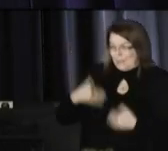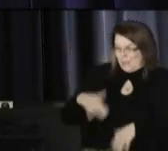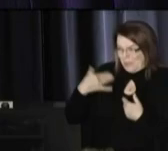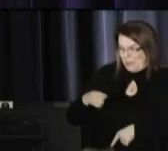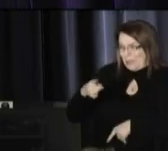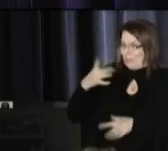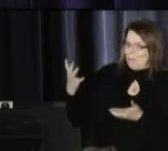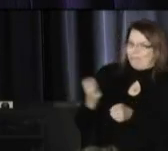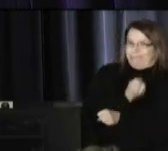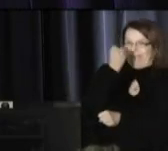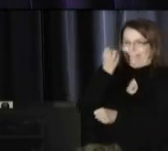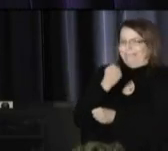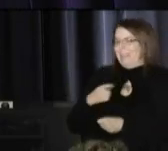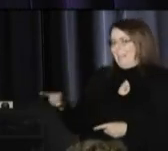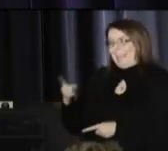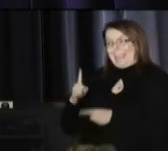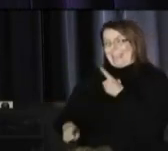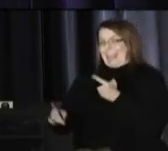talking much shit.